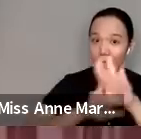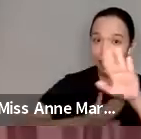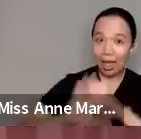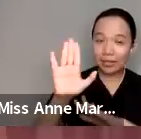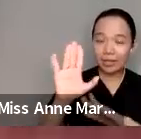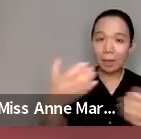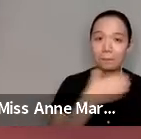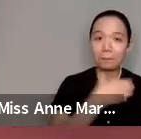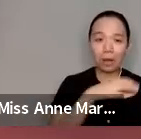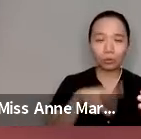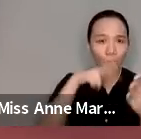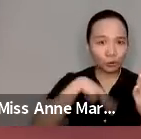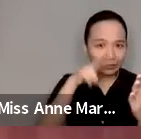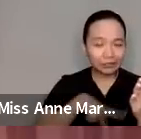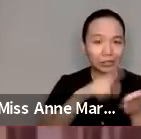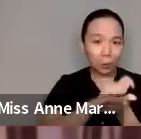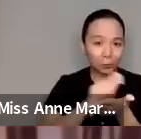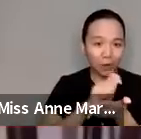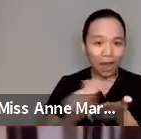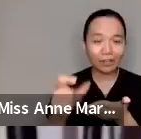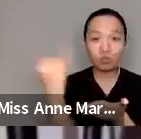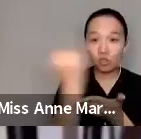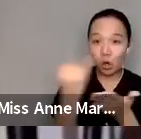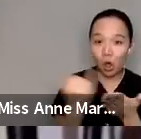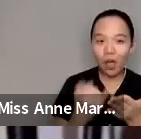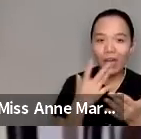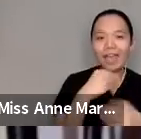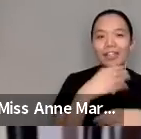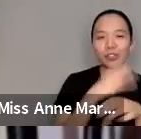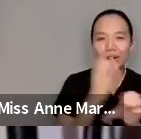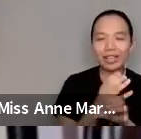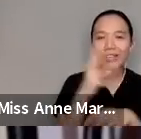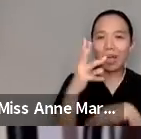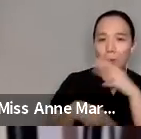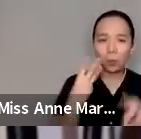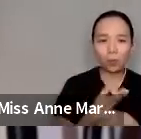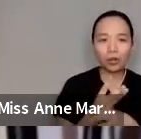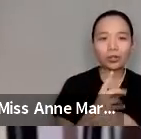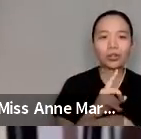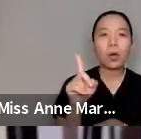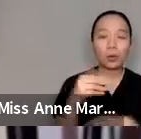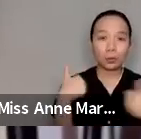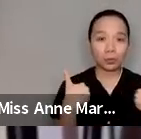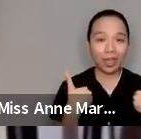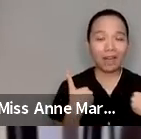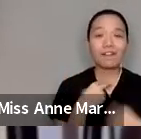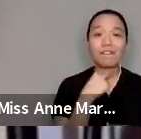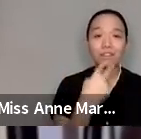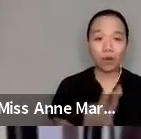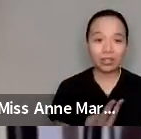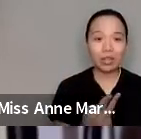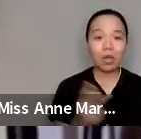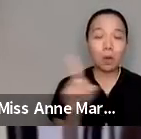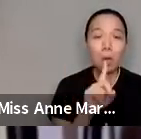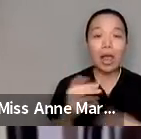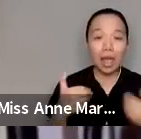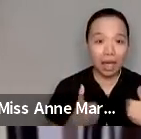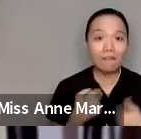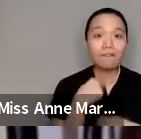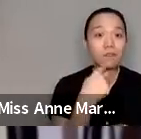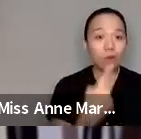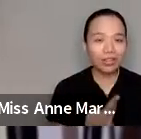empowered us to read, write, draw, and create a world where we have a voice, and that we have a voice